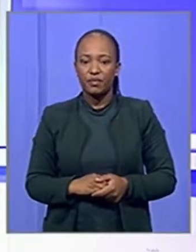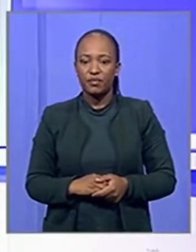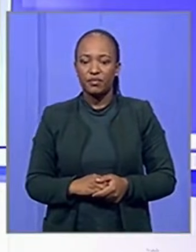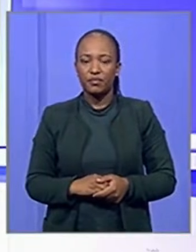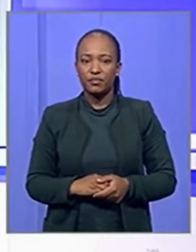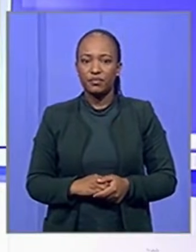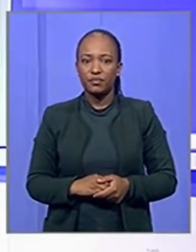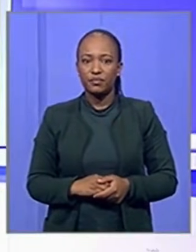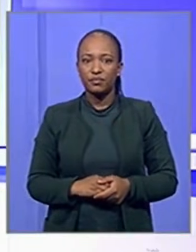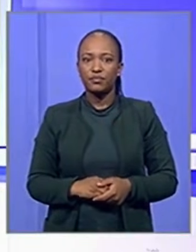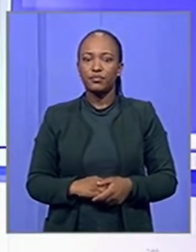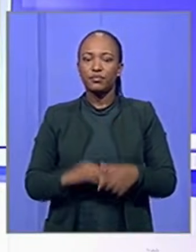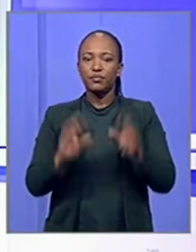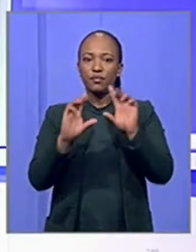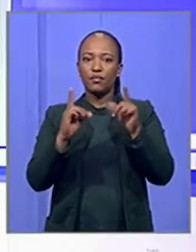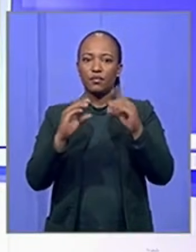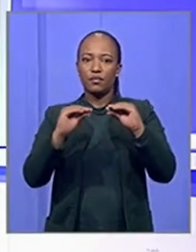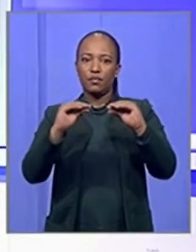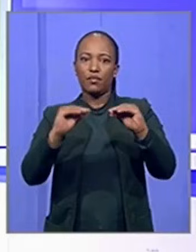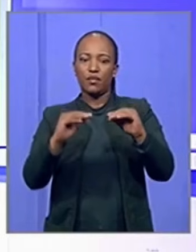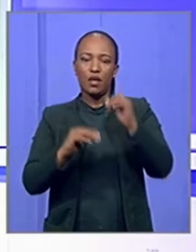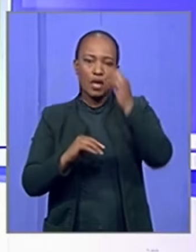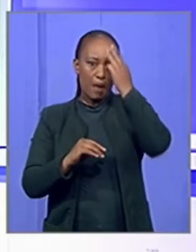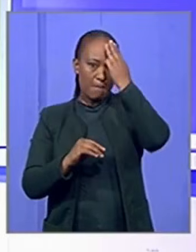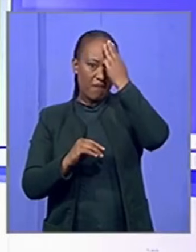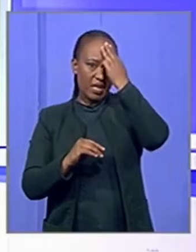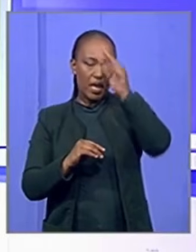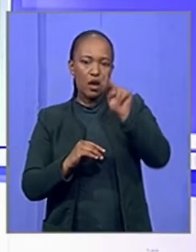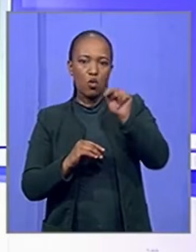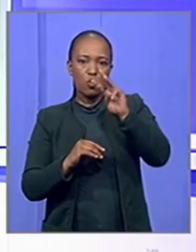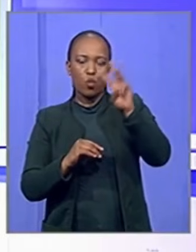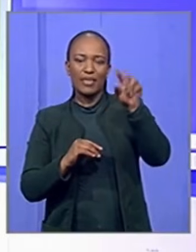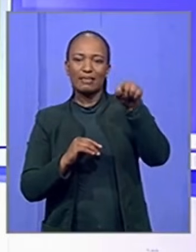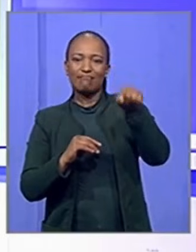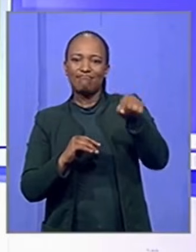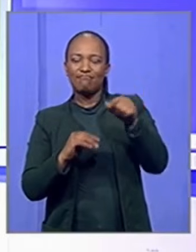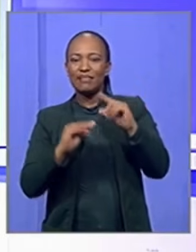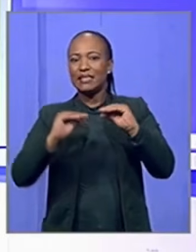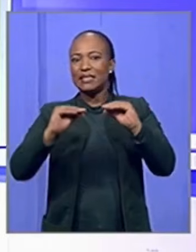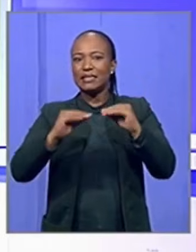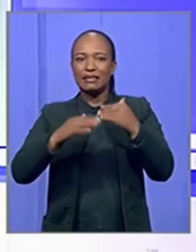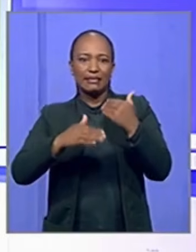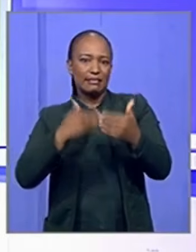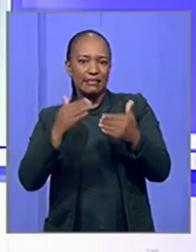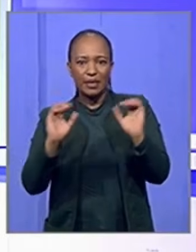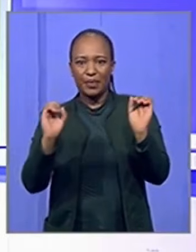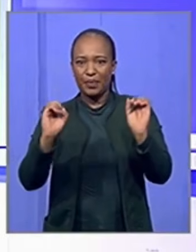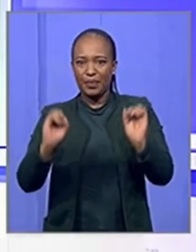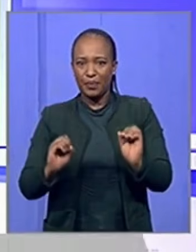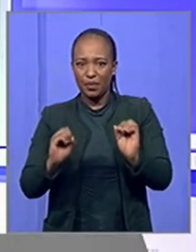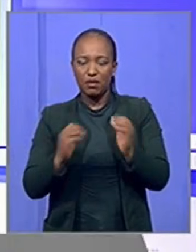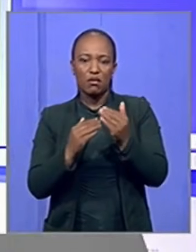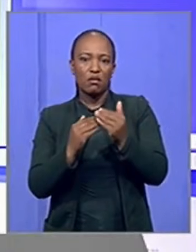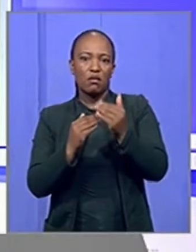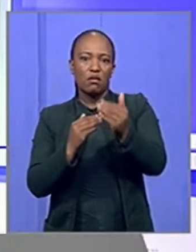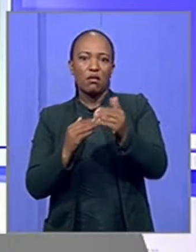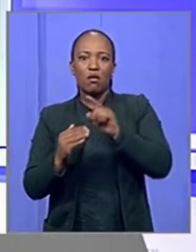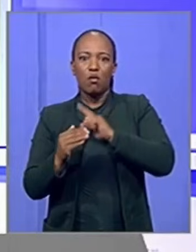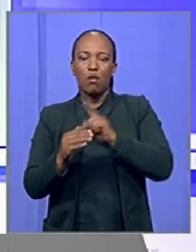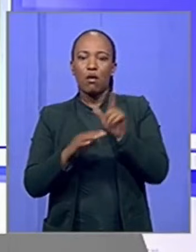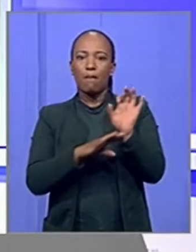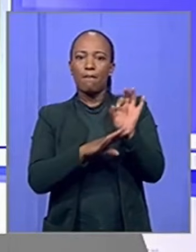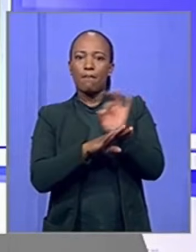Le hoja dithuto di sitisehile dikolong Mahikeng provinseng ya North West, mohato o kgina ditshebeletso ka ho feletseng o hlwele ho fihlella maikemisetso a ona ka